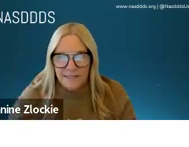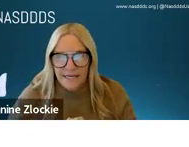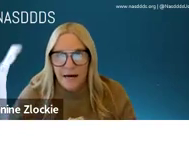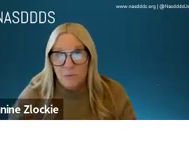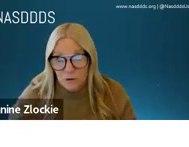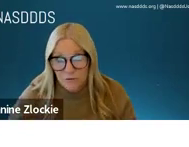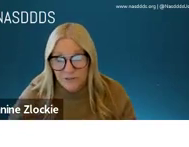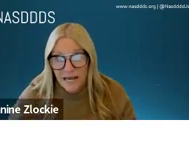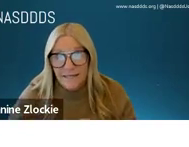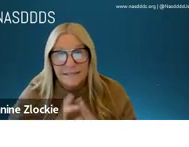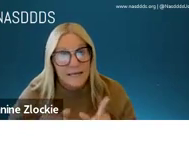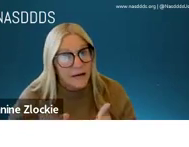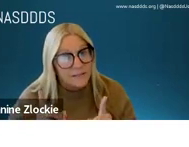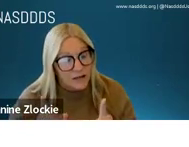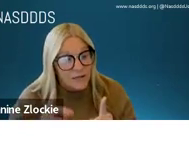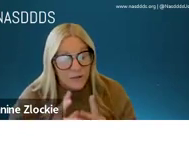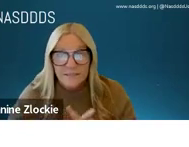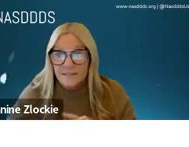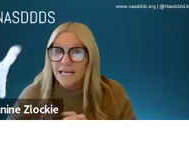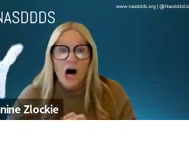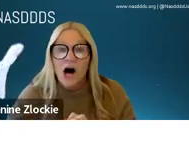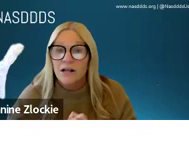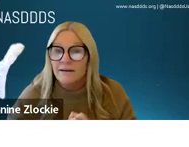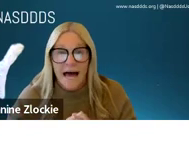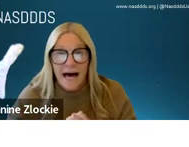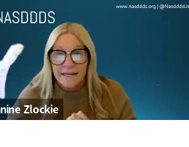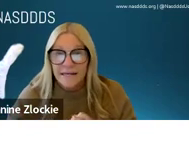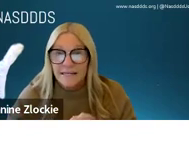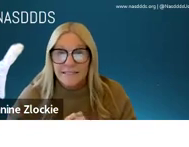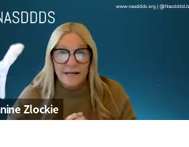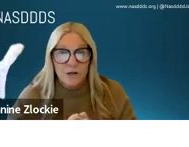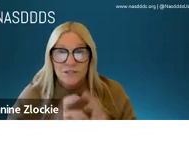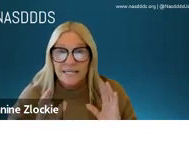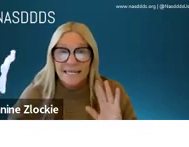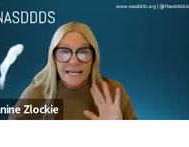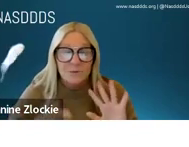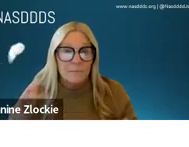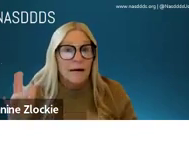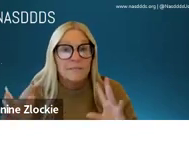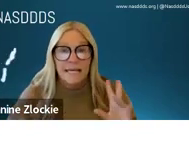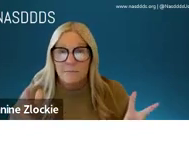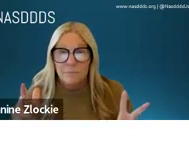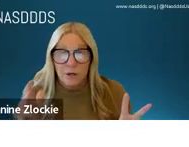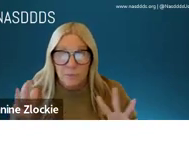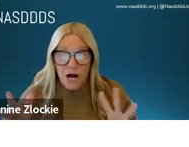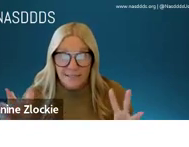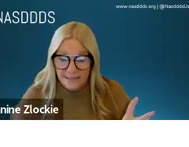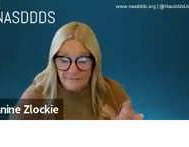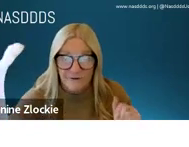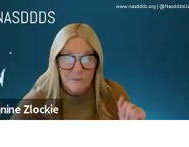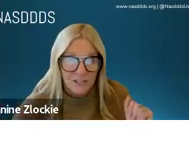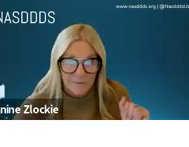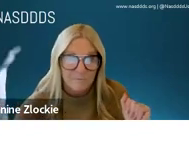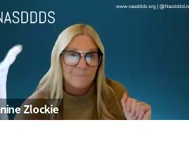is finally approved. And CMS also wants to see all of that stakeholder engagement, public input